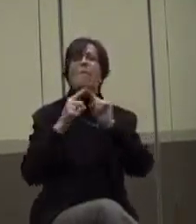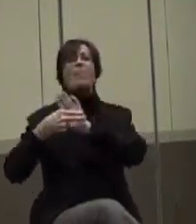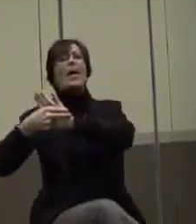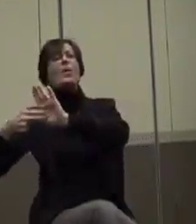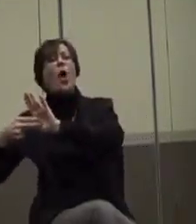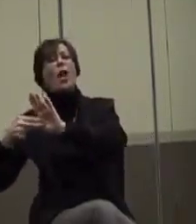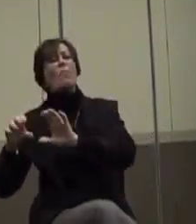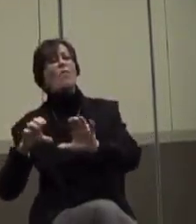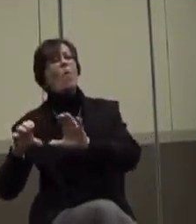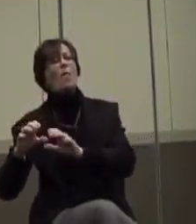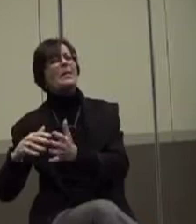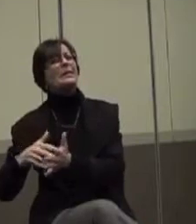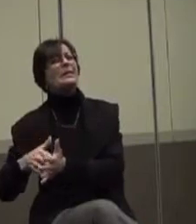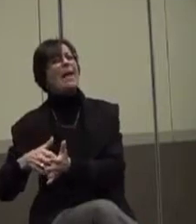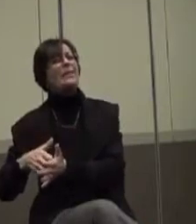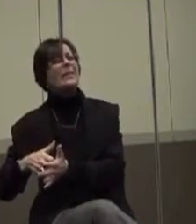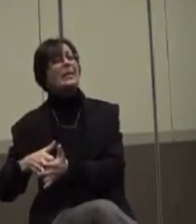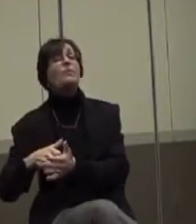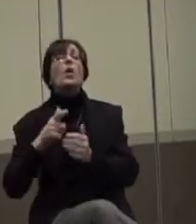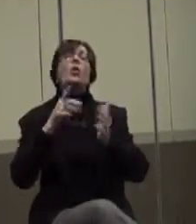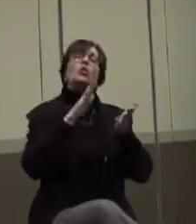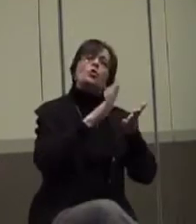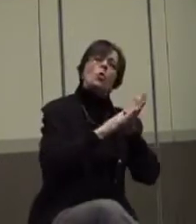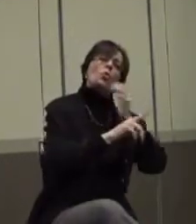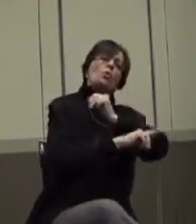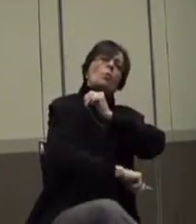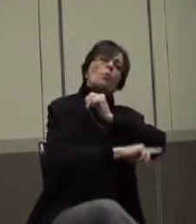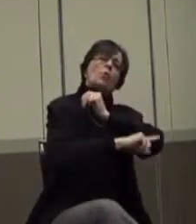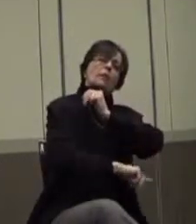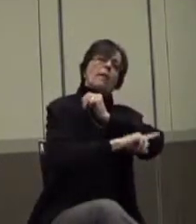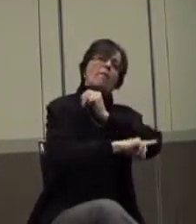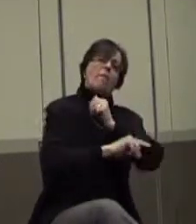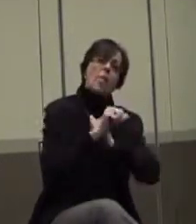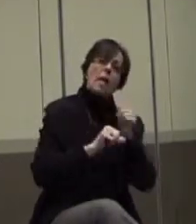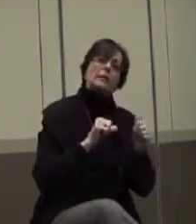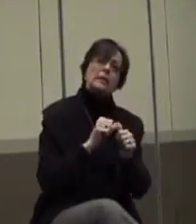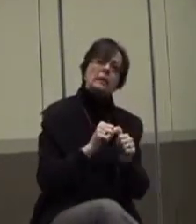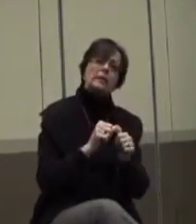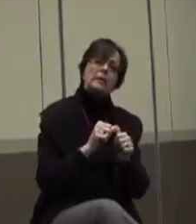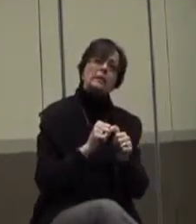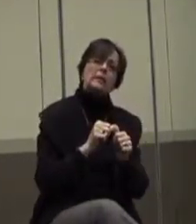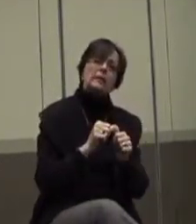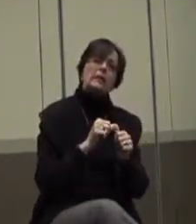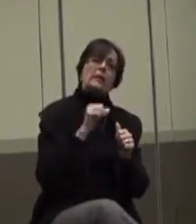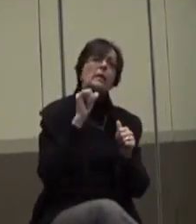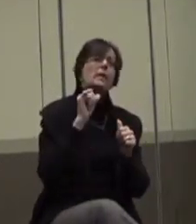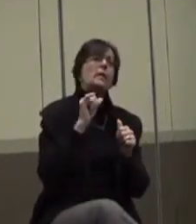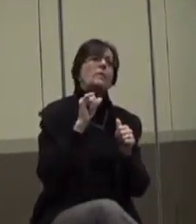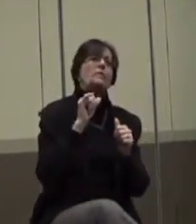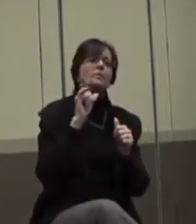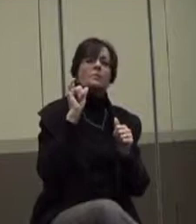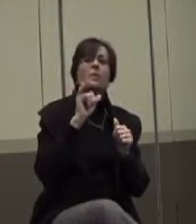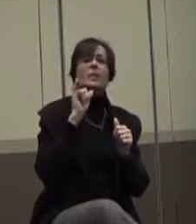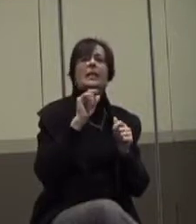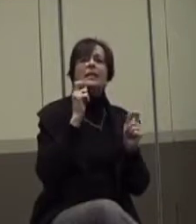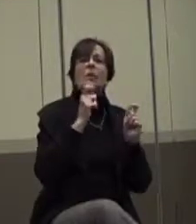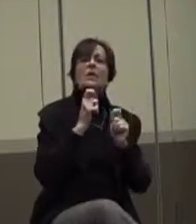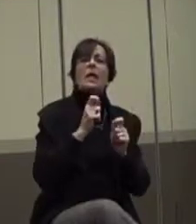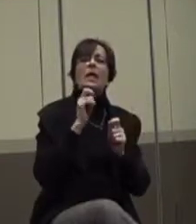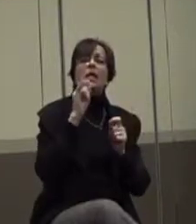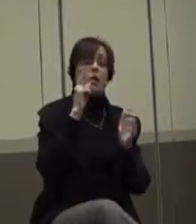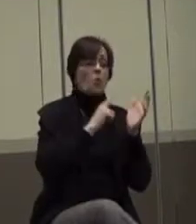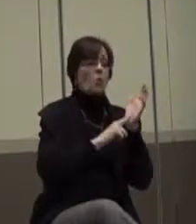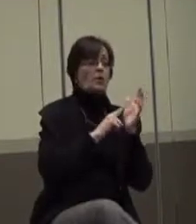that whole, schools are punitive. Schools are coercive, punitive places. The research, it needs to be redone. There was research done